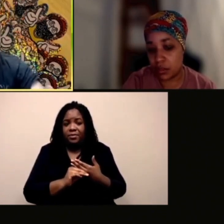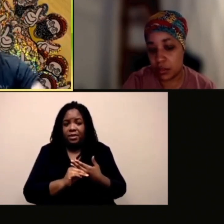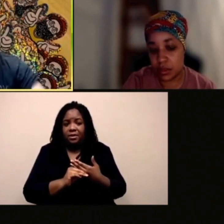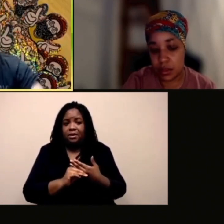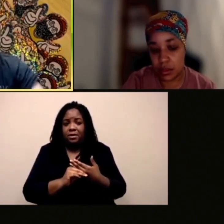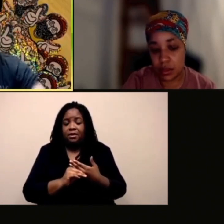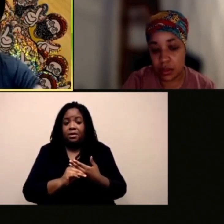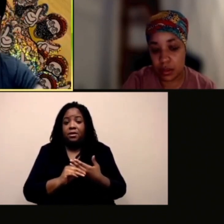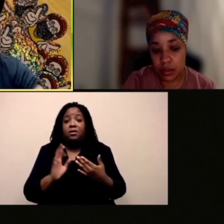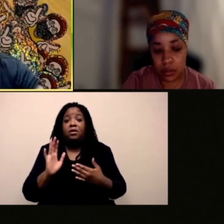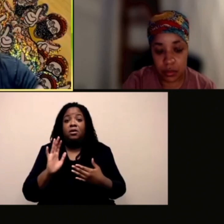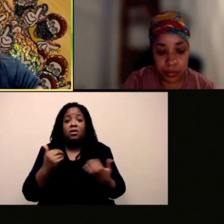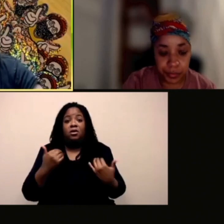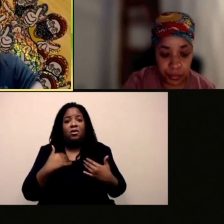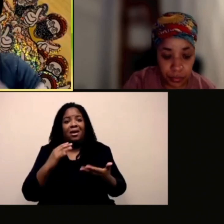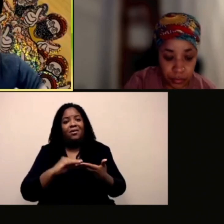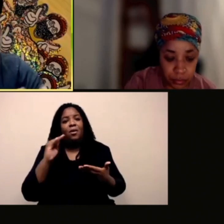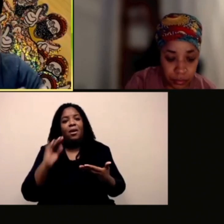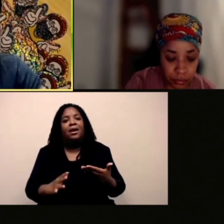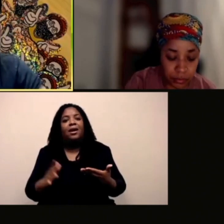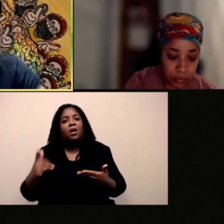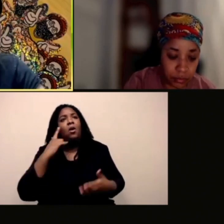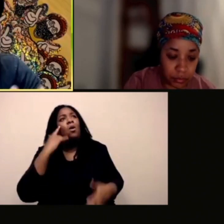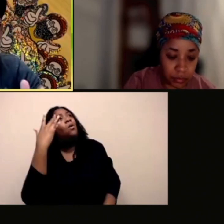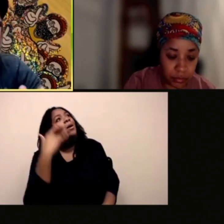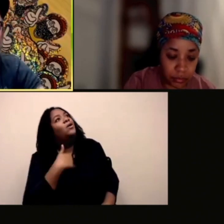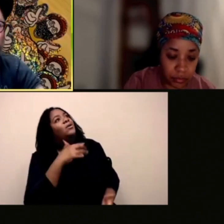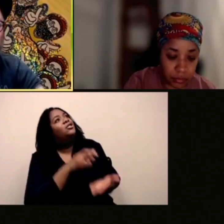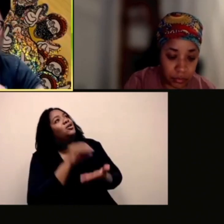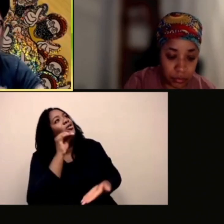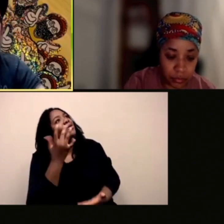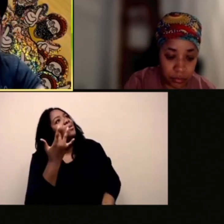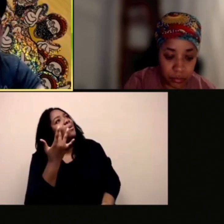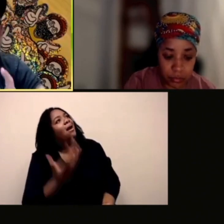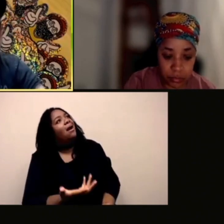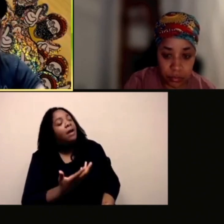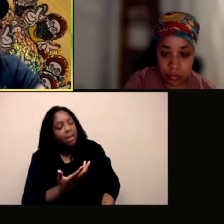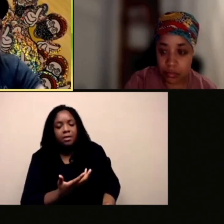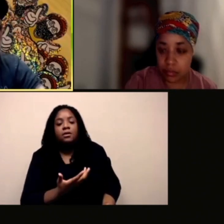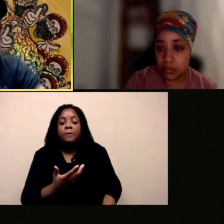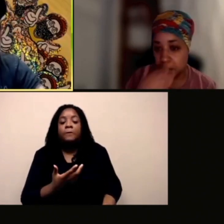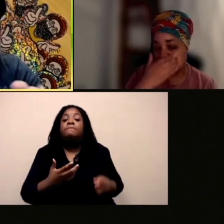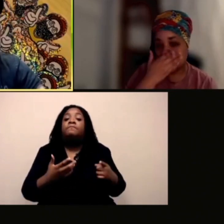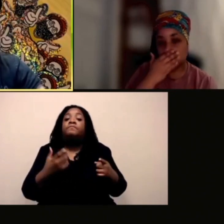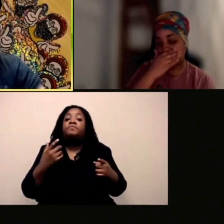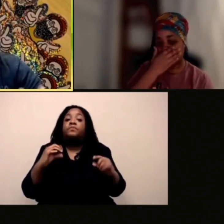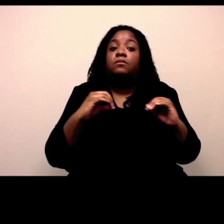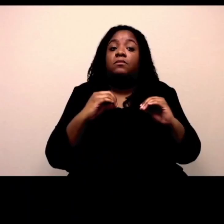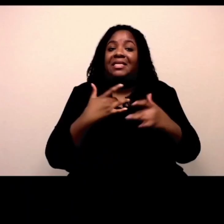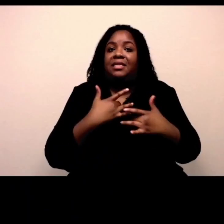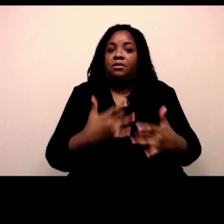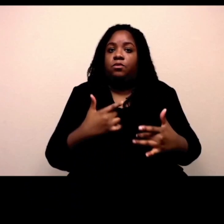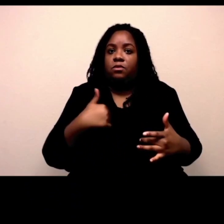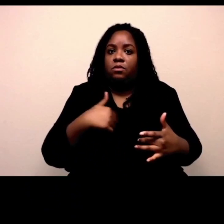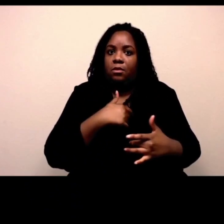the student who's like, man, why do I have to learn this? And more than anything else, right, our job is, you know,